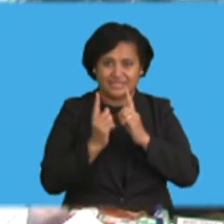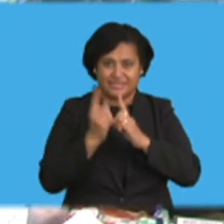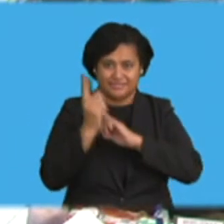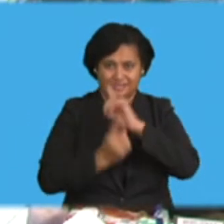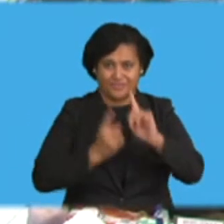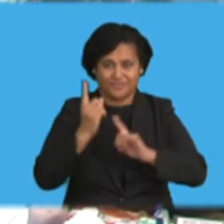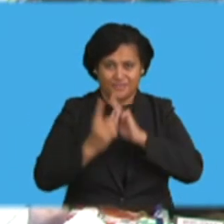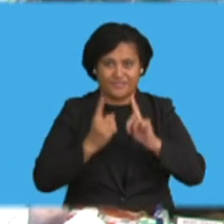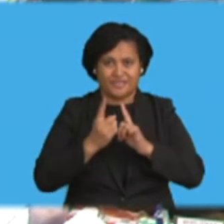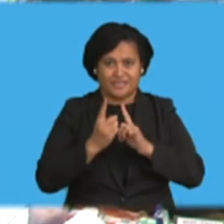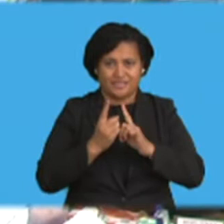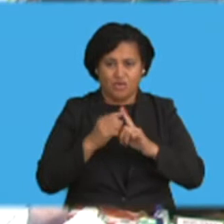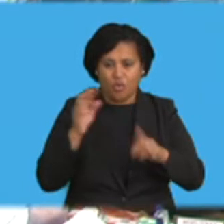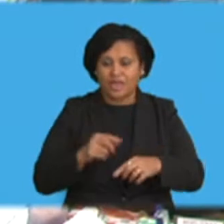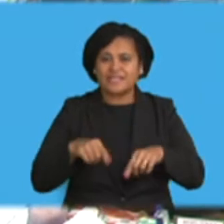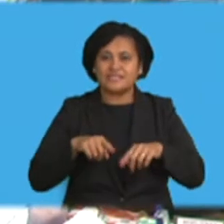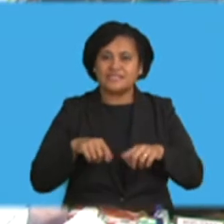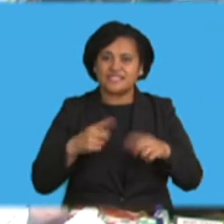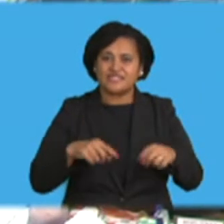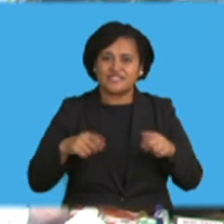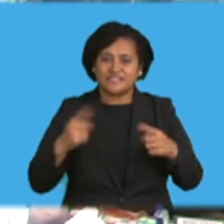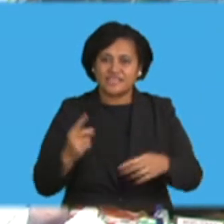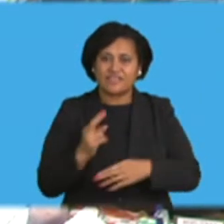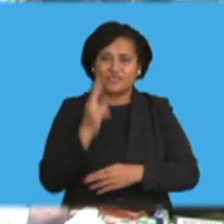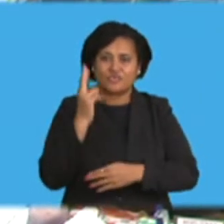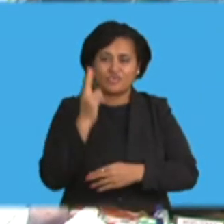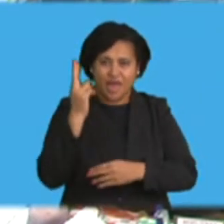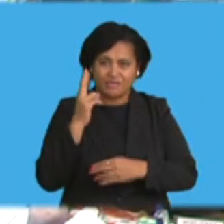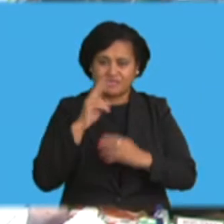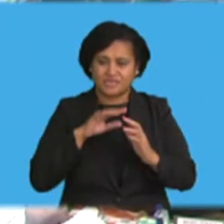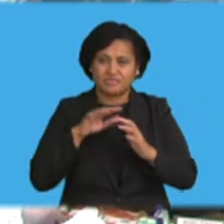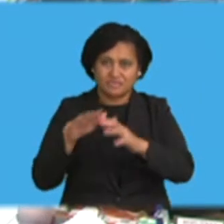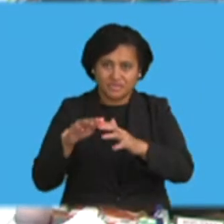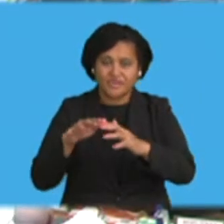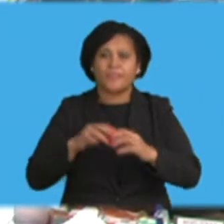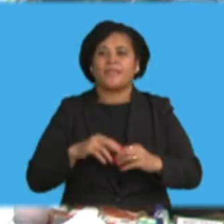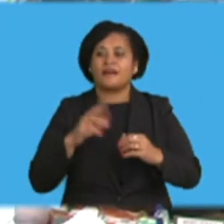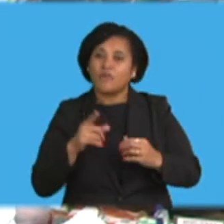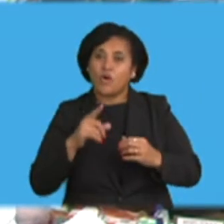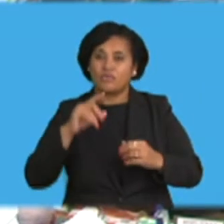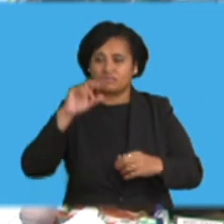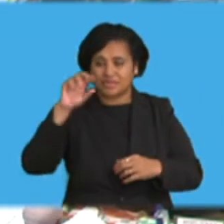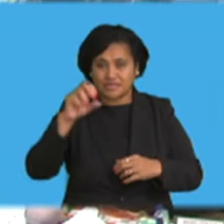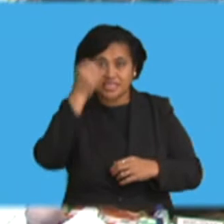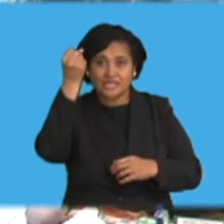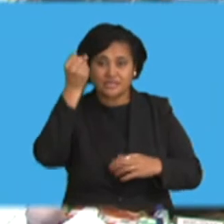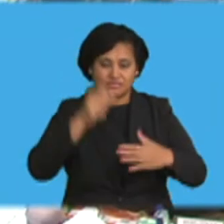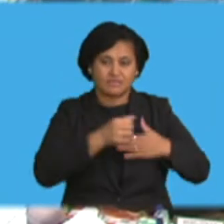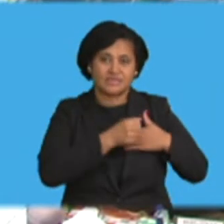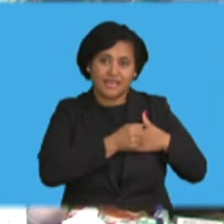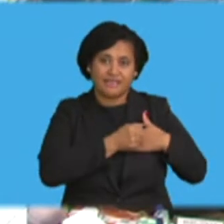across the Commonwealth in devising solutions for a common, more prosperous, secure, sustainable, and fairer